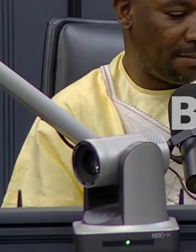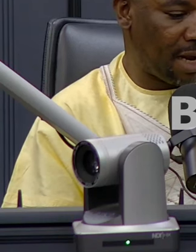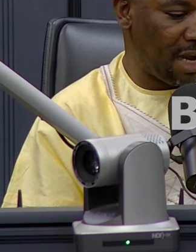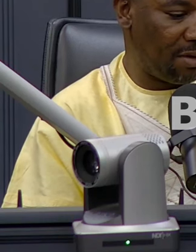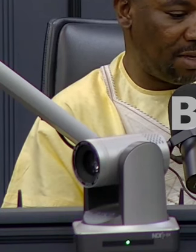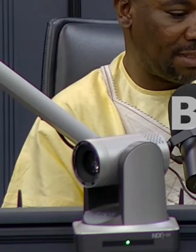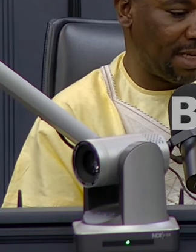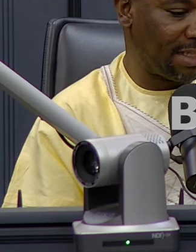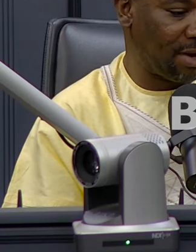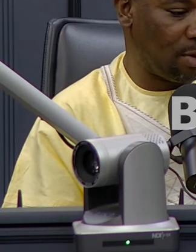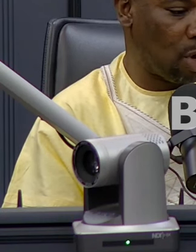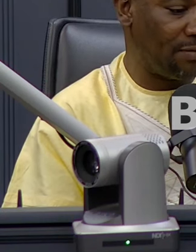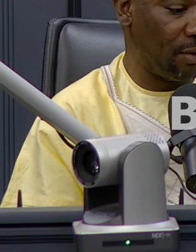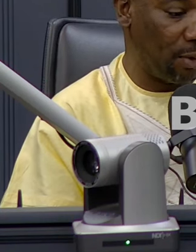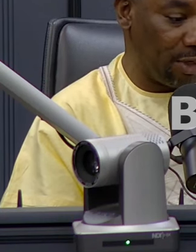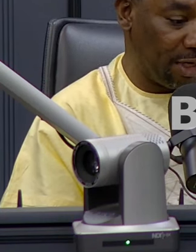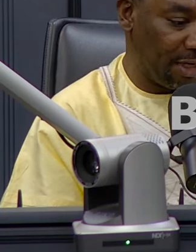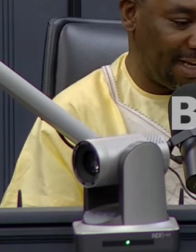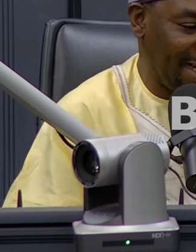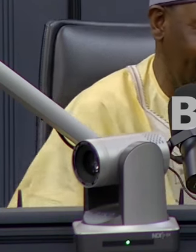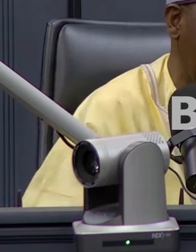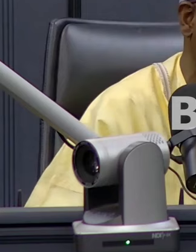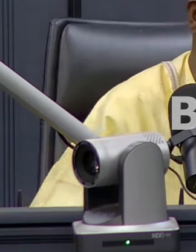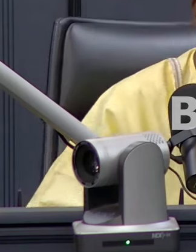Ozoe Melam Kalu, he say, second wife loading.